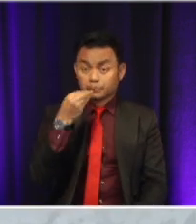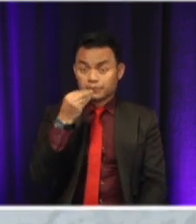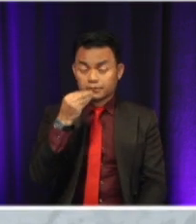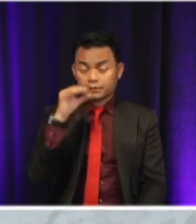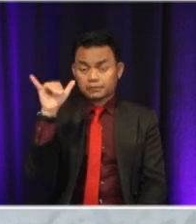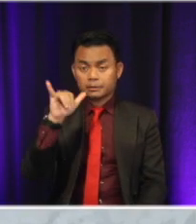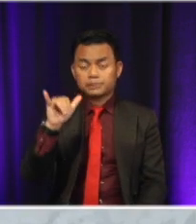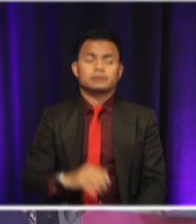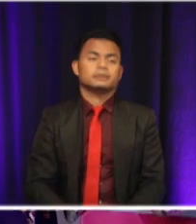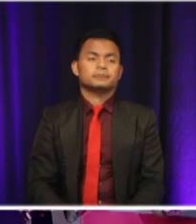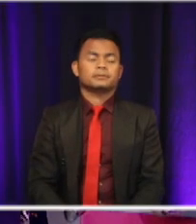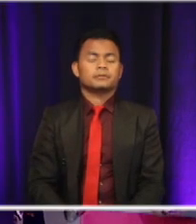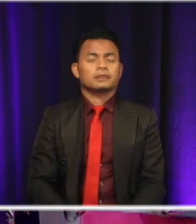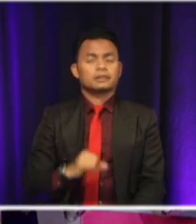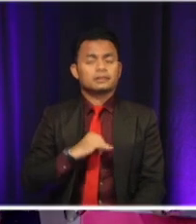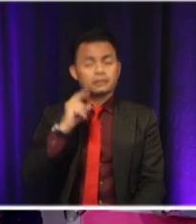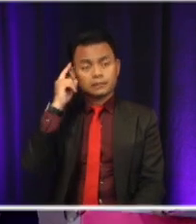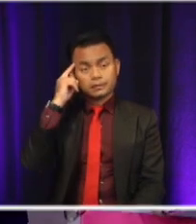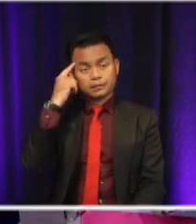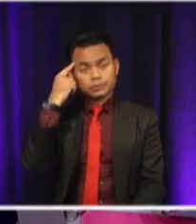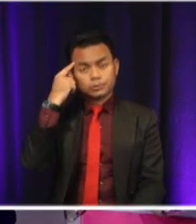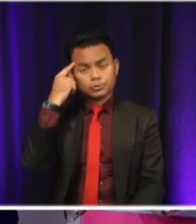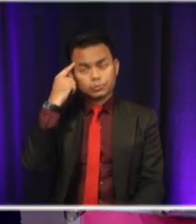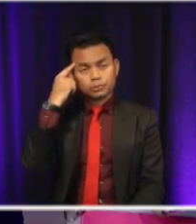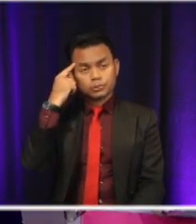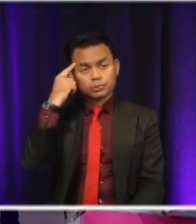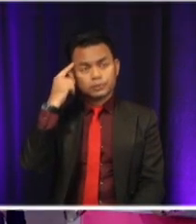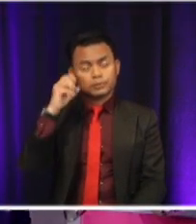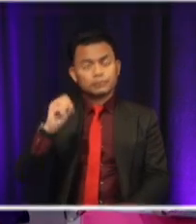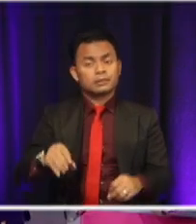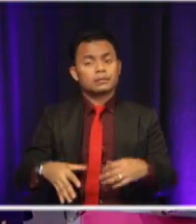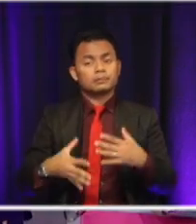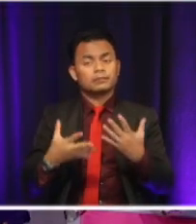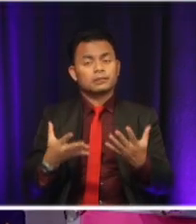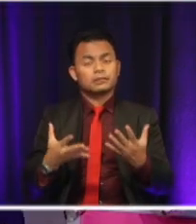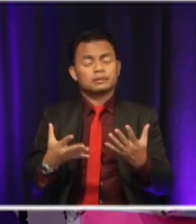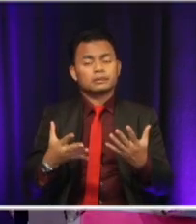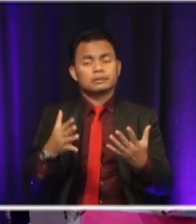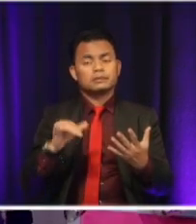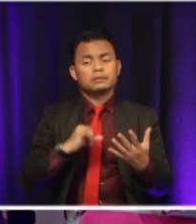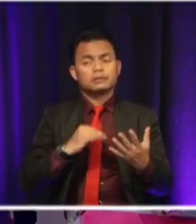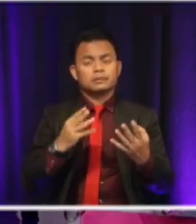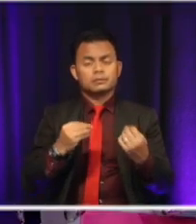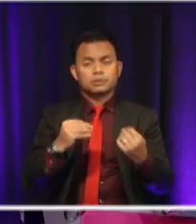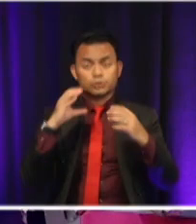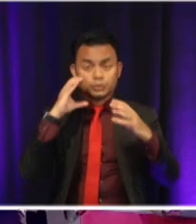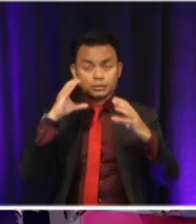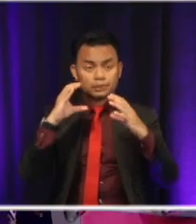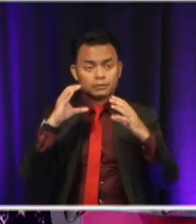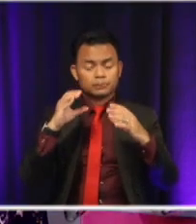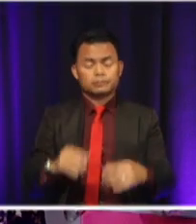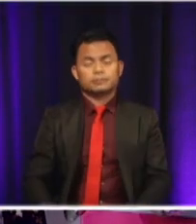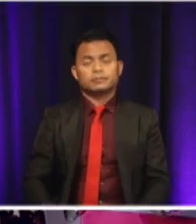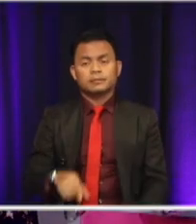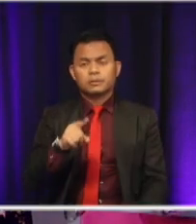to him, because to her, he is not the same student that she had anymore.